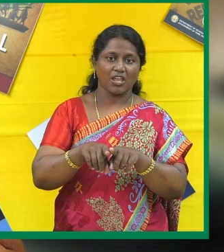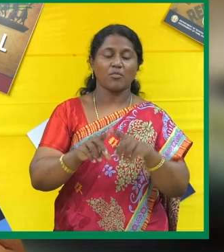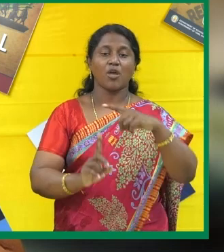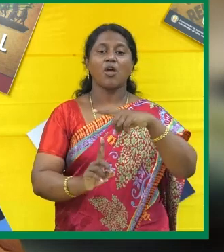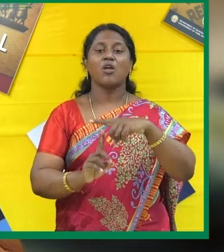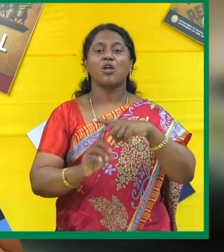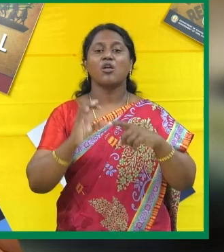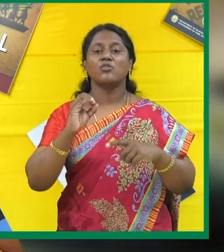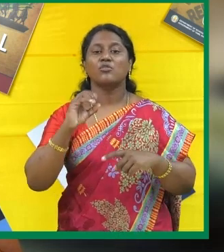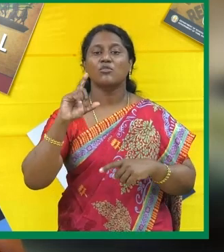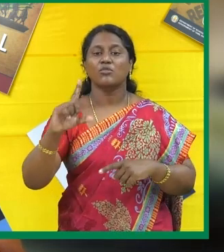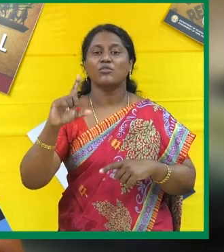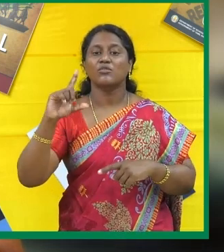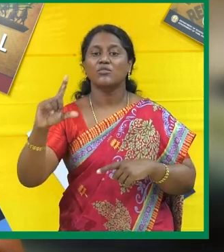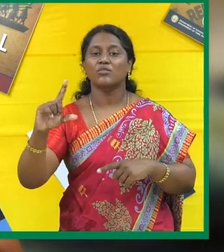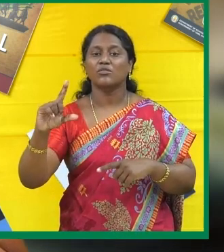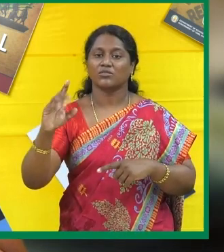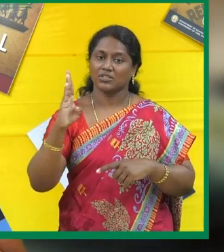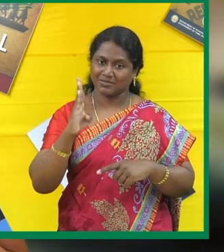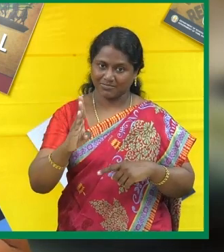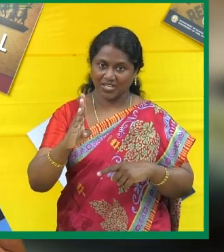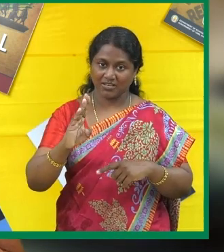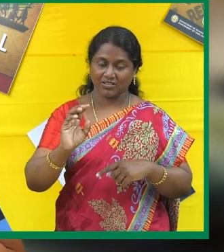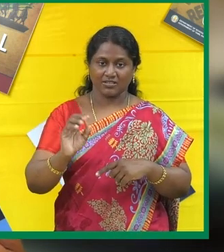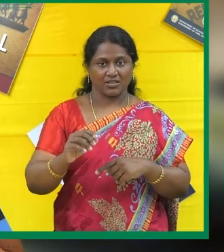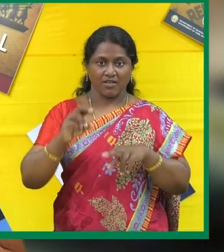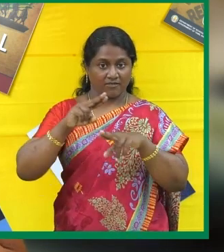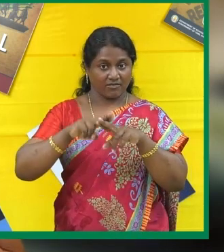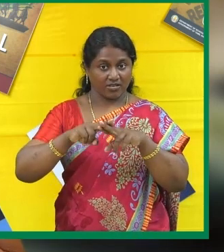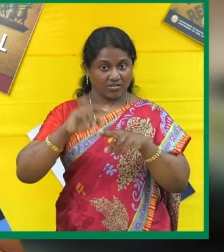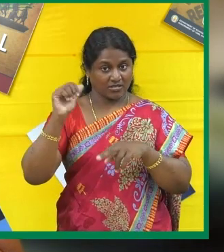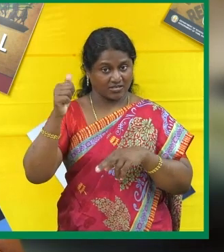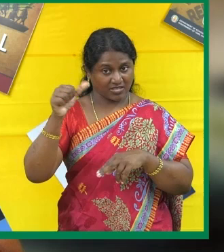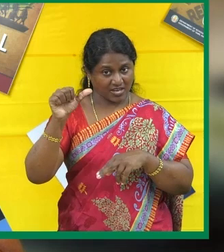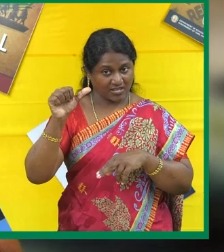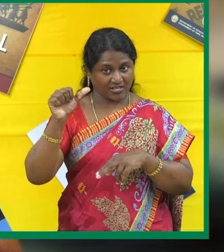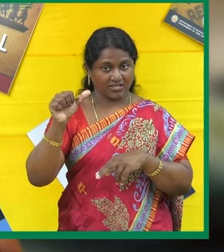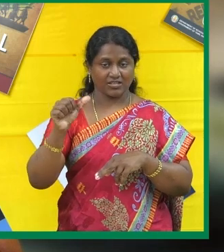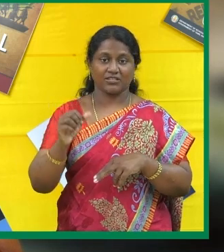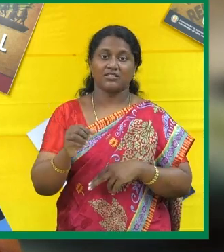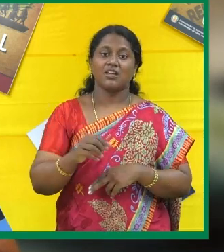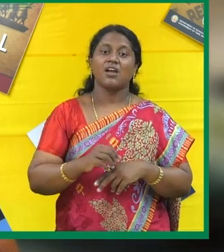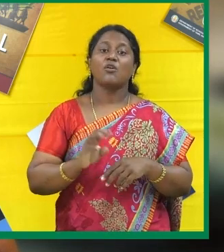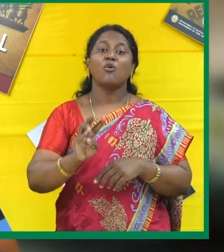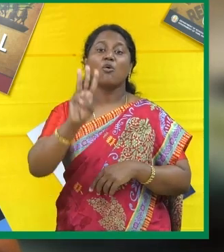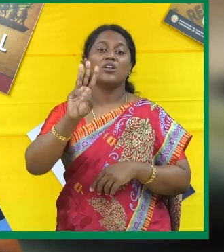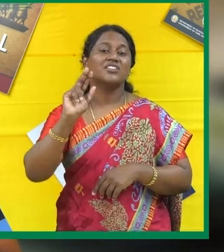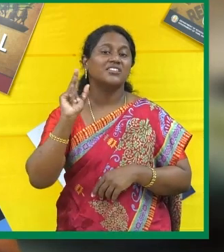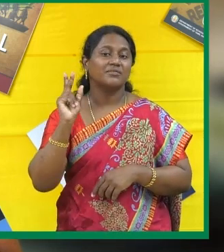a small hyphen and put B there. Small letter, everything should be in small letter. So, first fear, you put A,